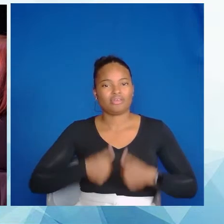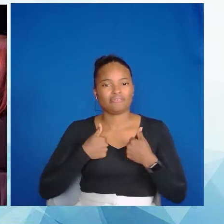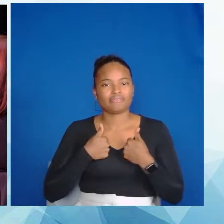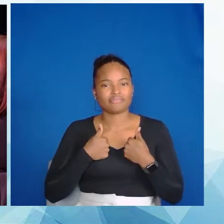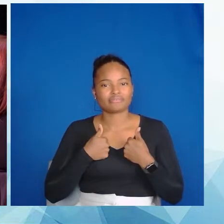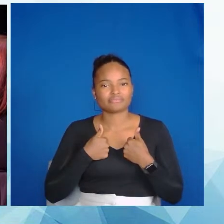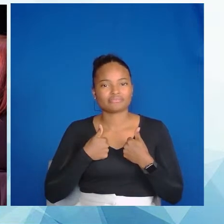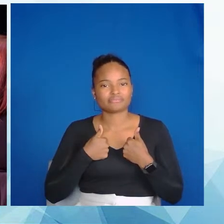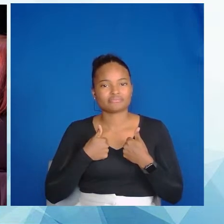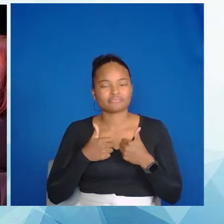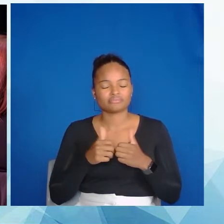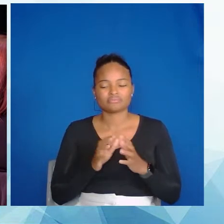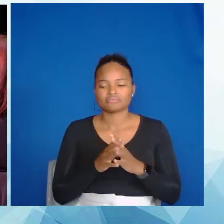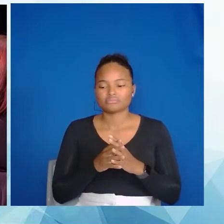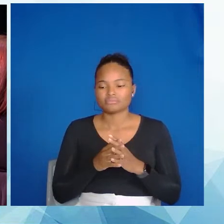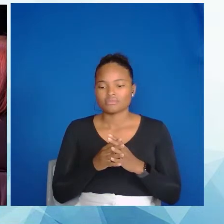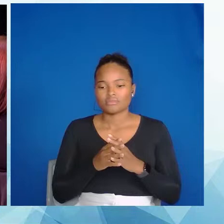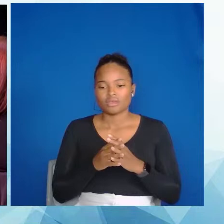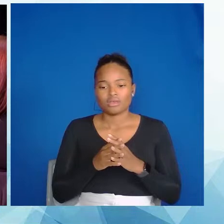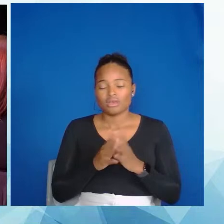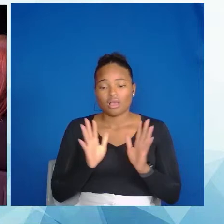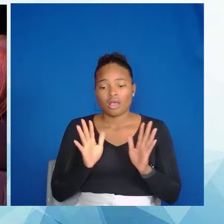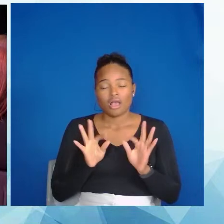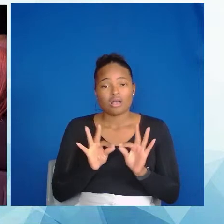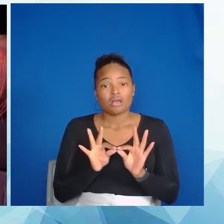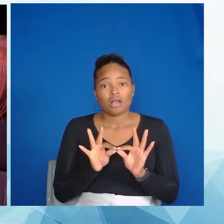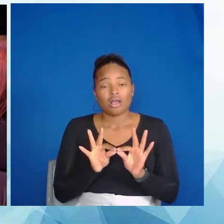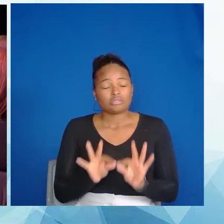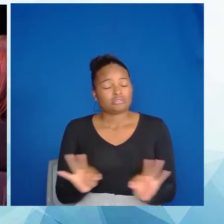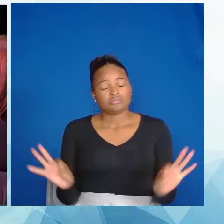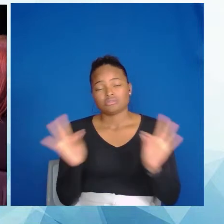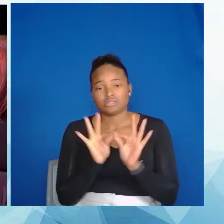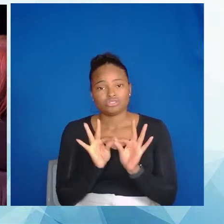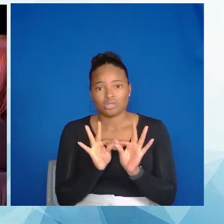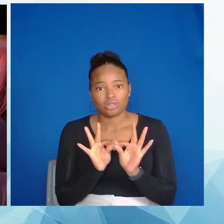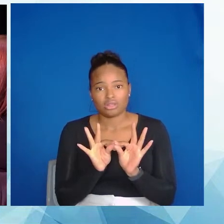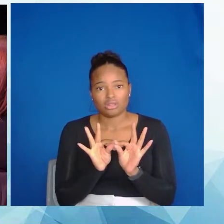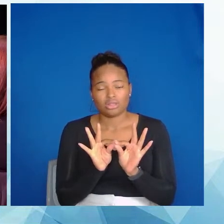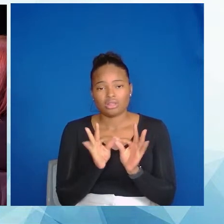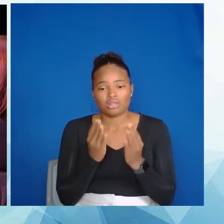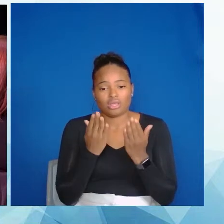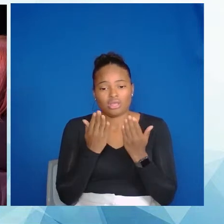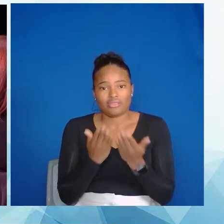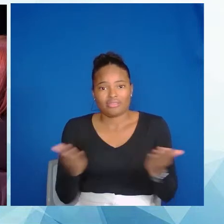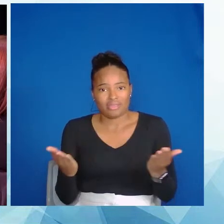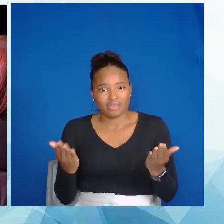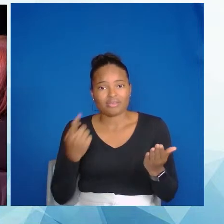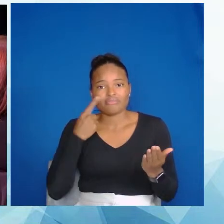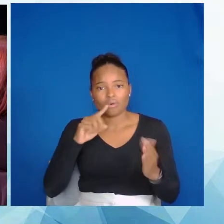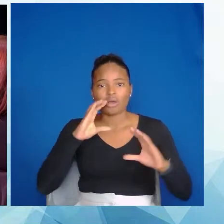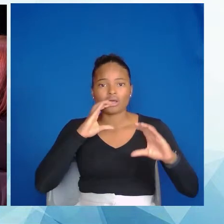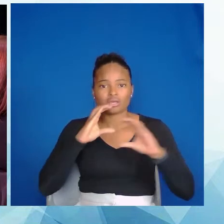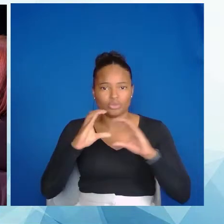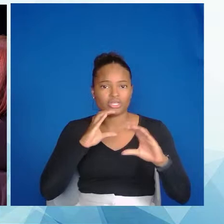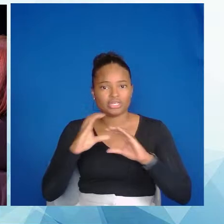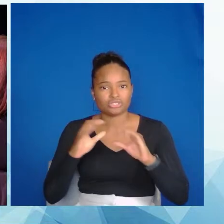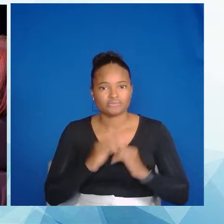It is essential. It's an essential ingredient in effective